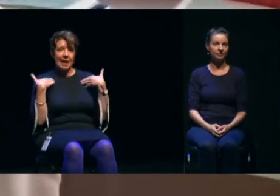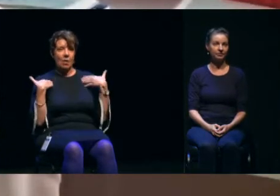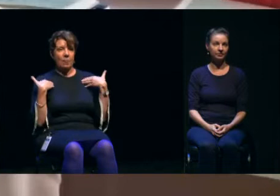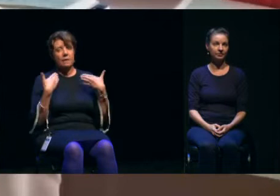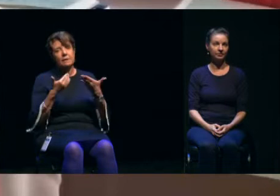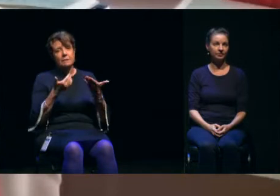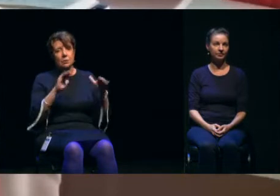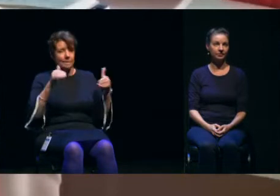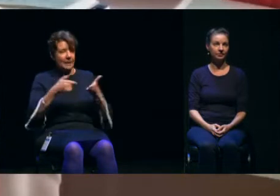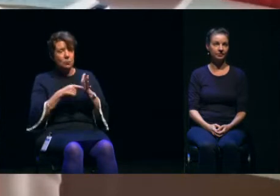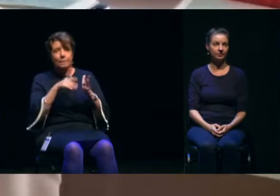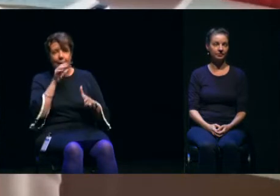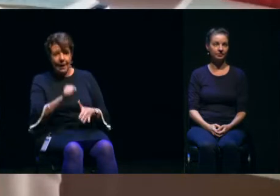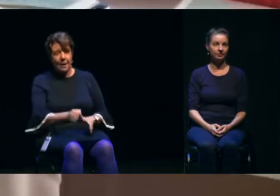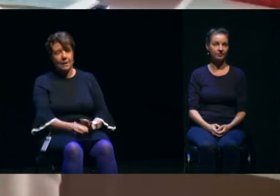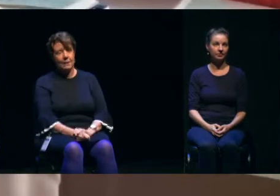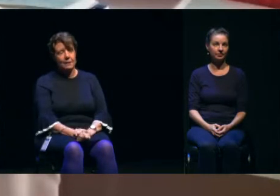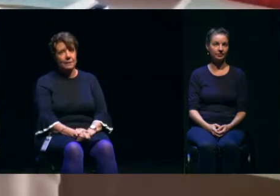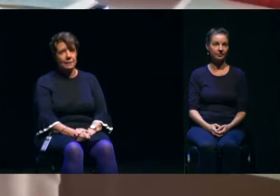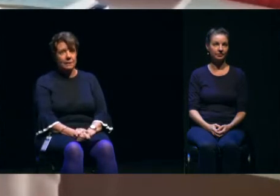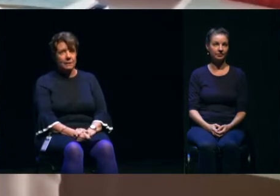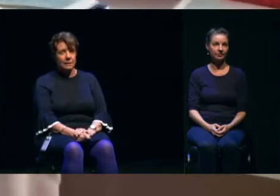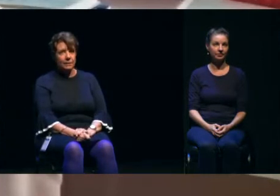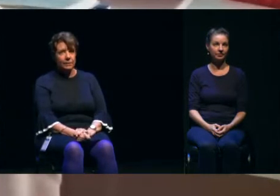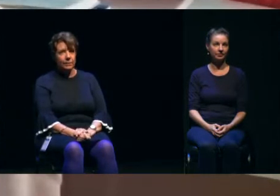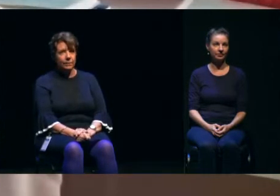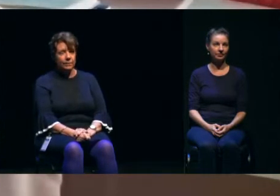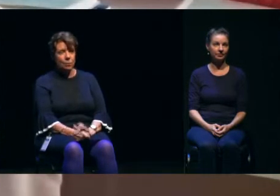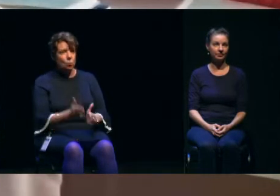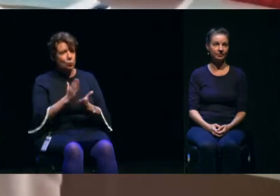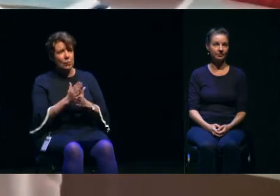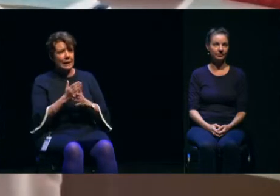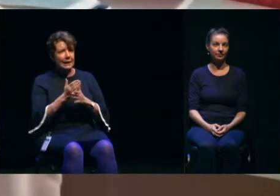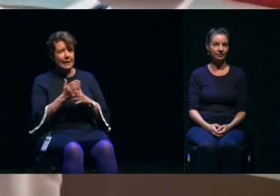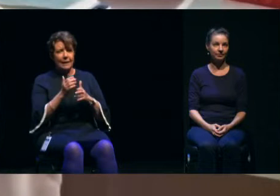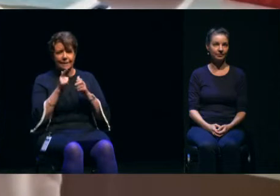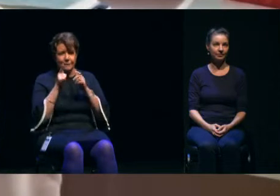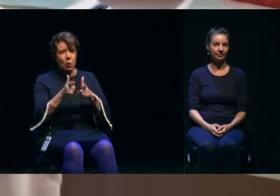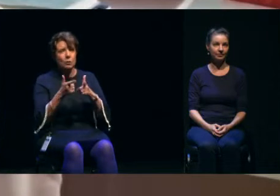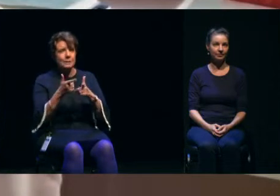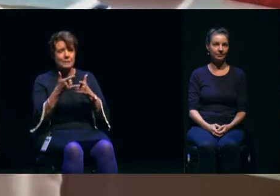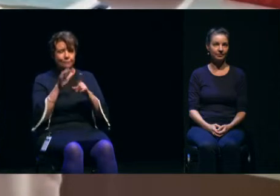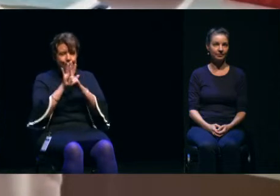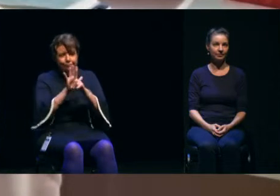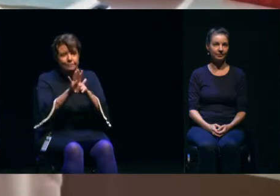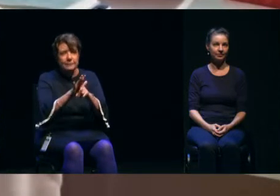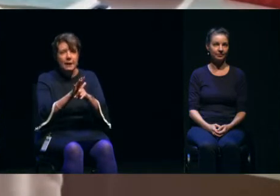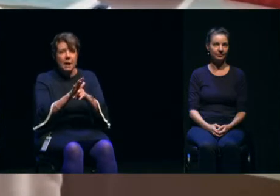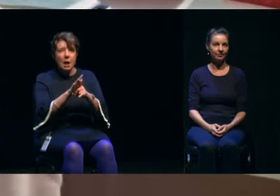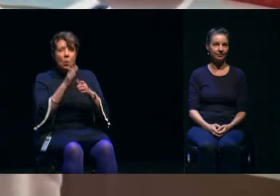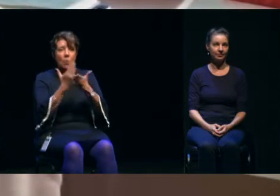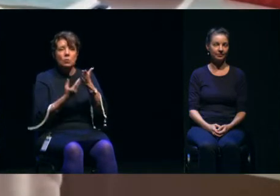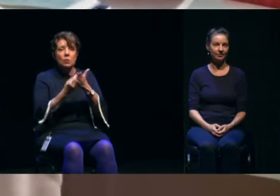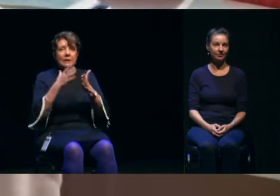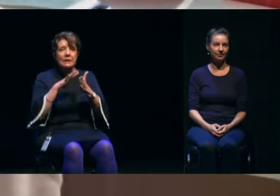men. We are a tremendous force, a resource that needs to be used